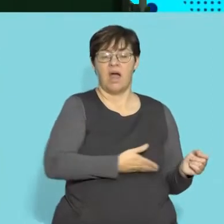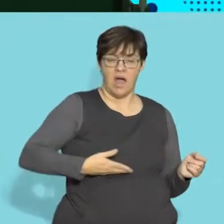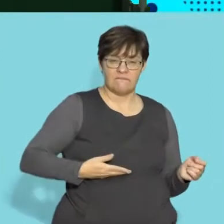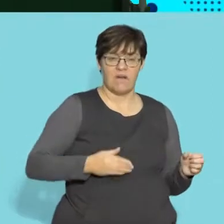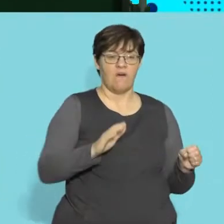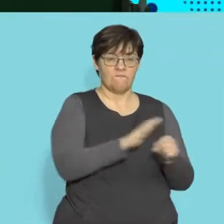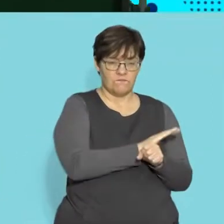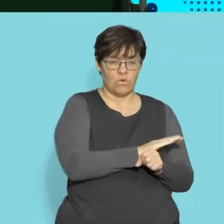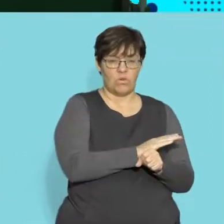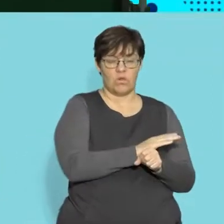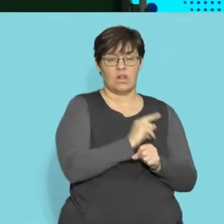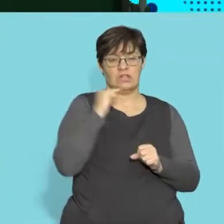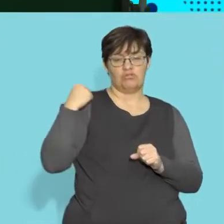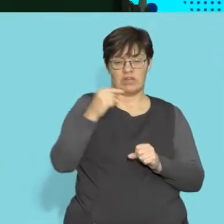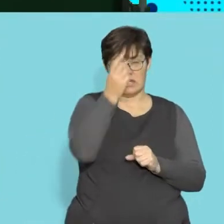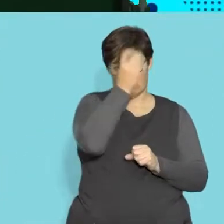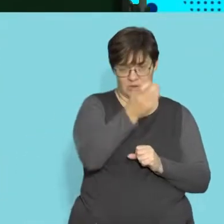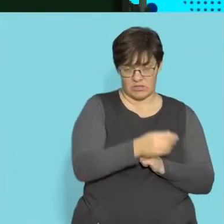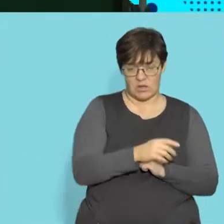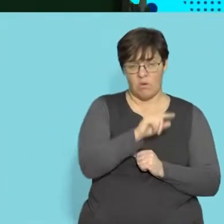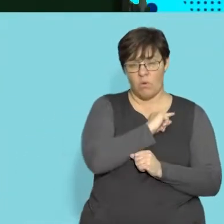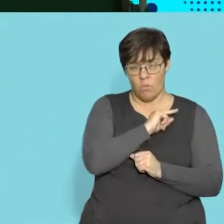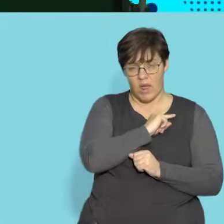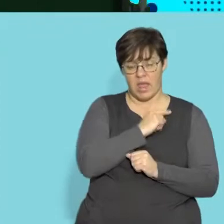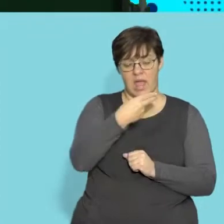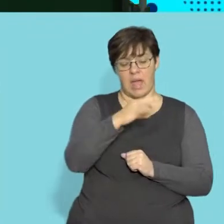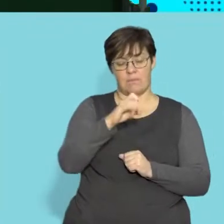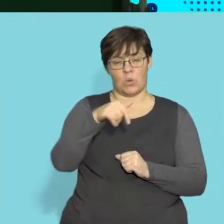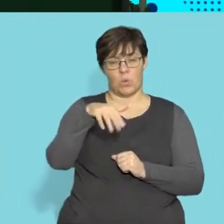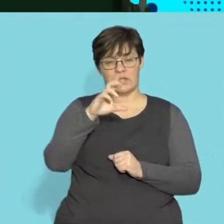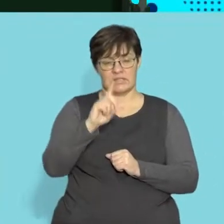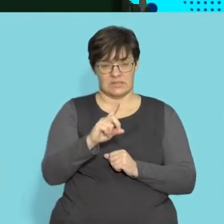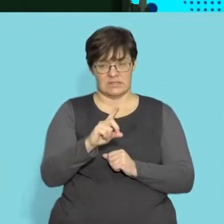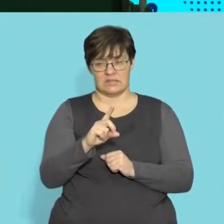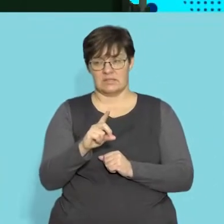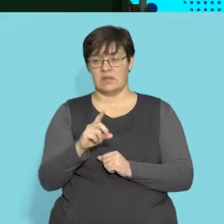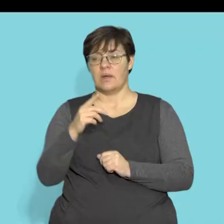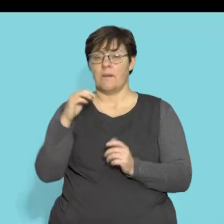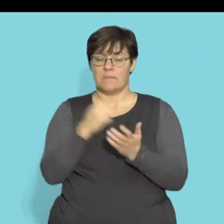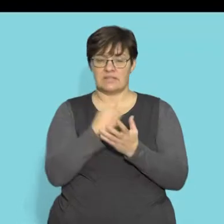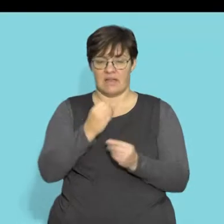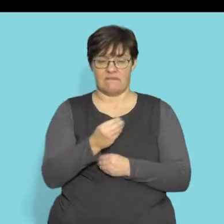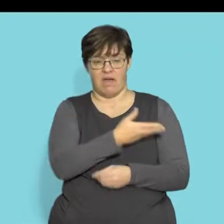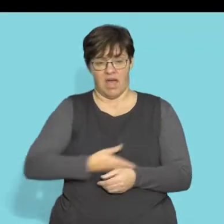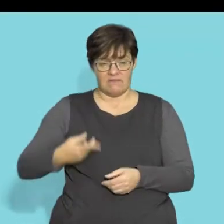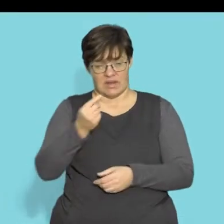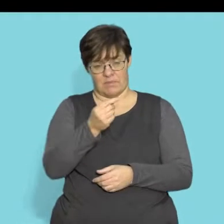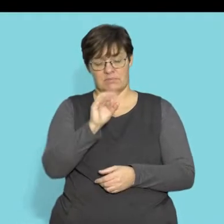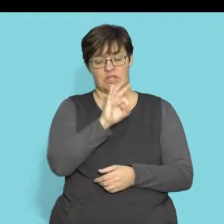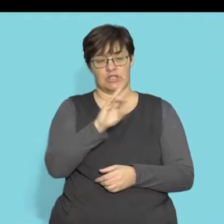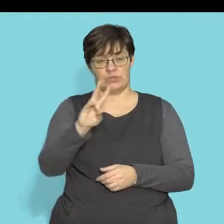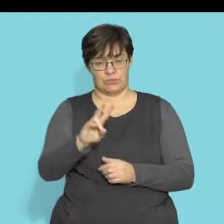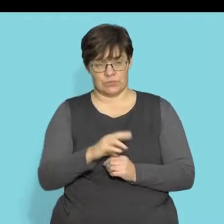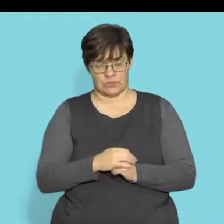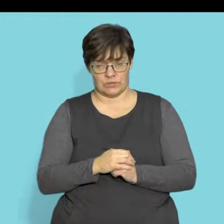the full set of genetic information. Because it is a haploid cell, we know that it should have half that number. In